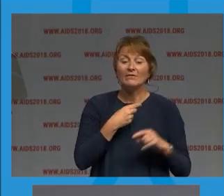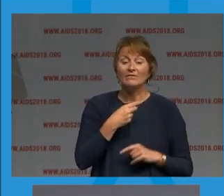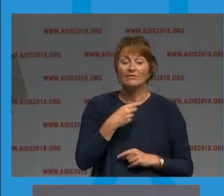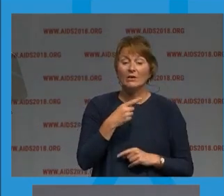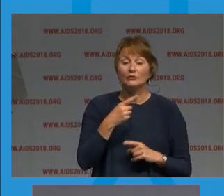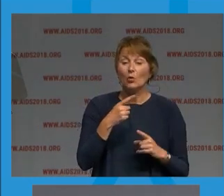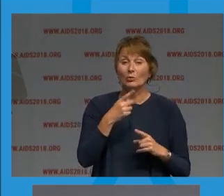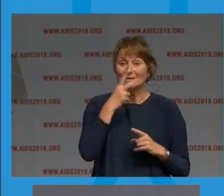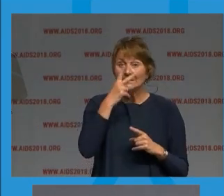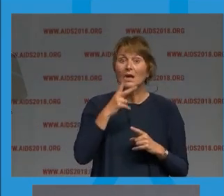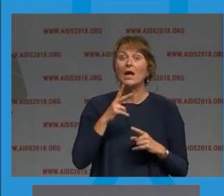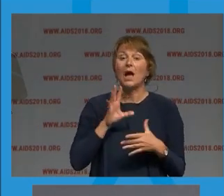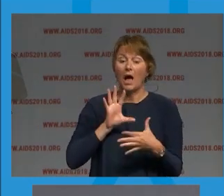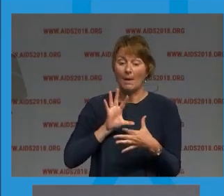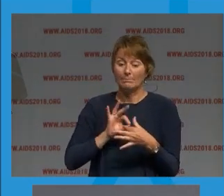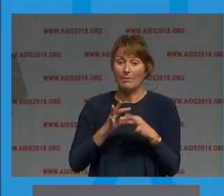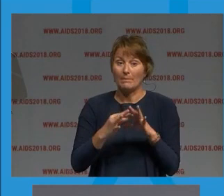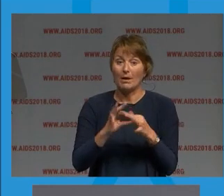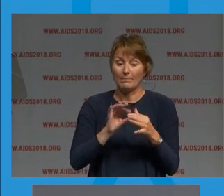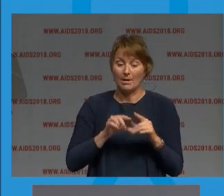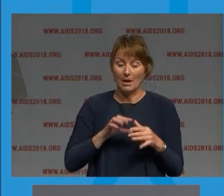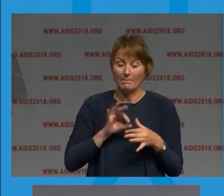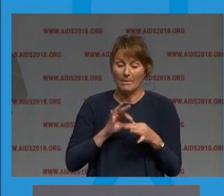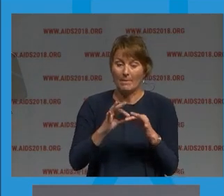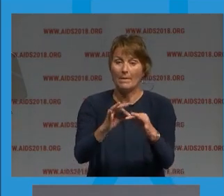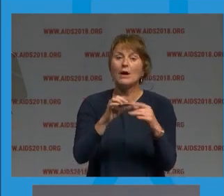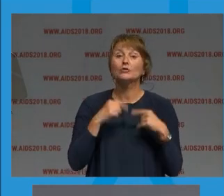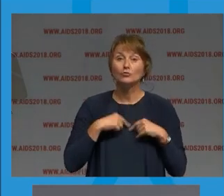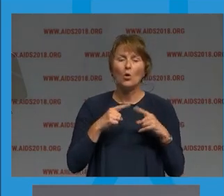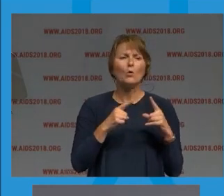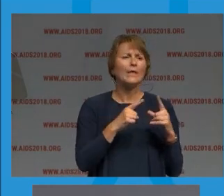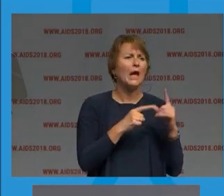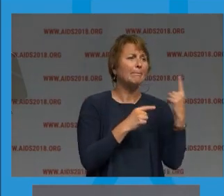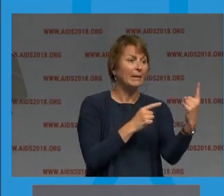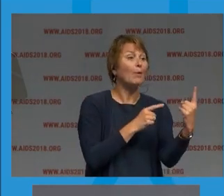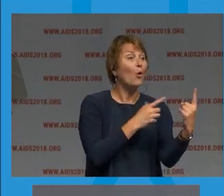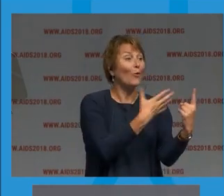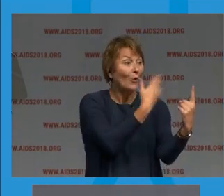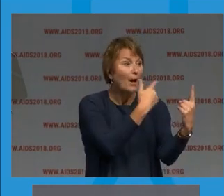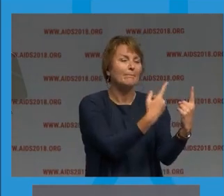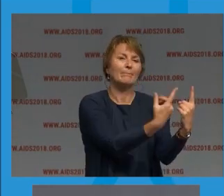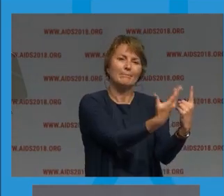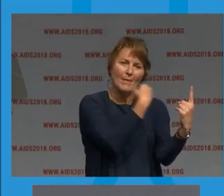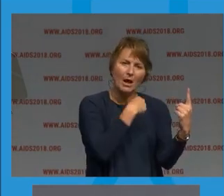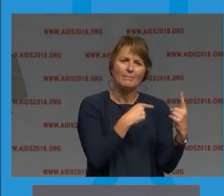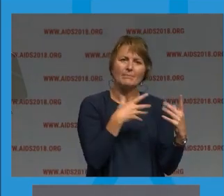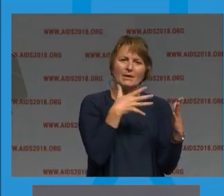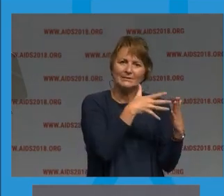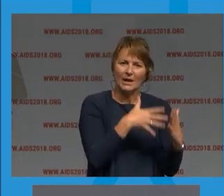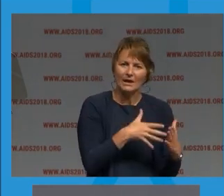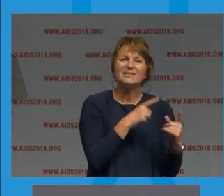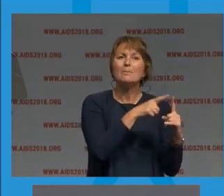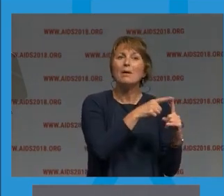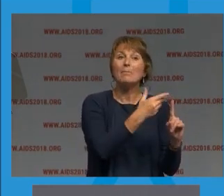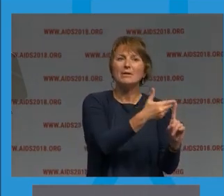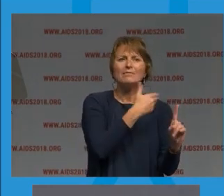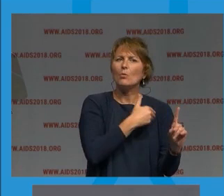in a chain. This model allowed reaching periods that were not using the existing harm reduction services